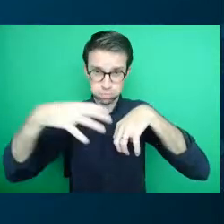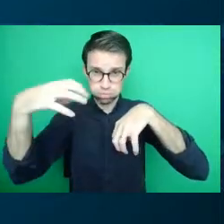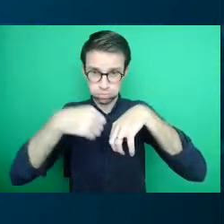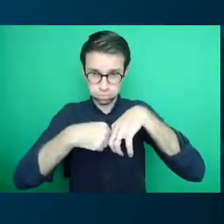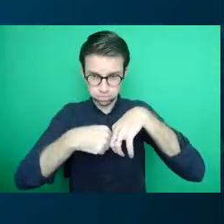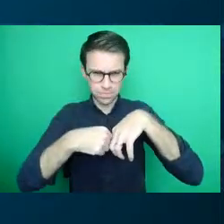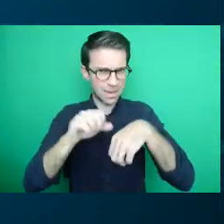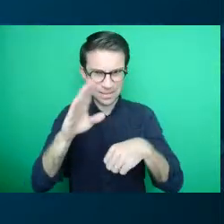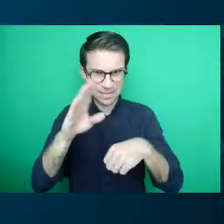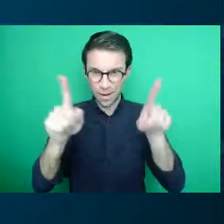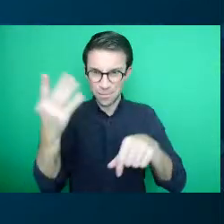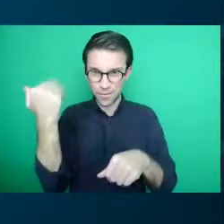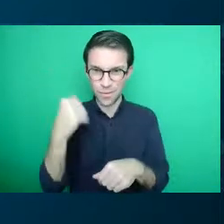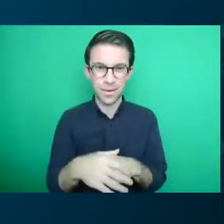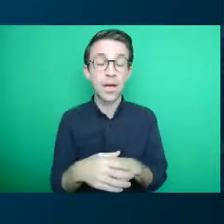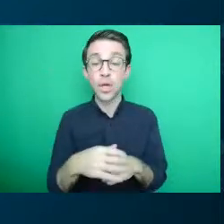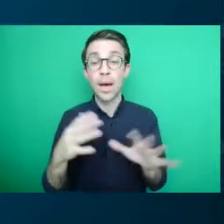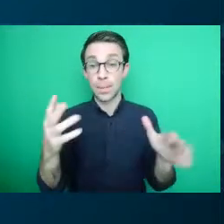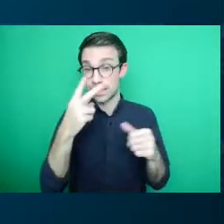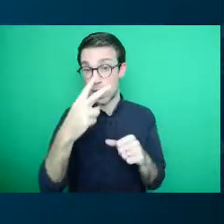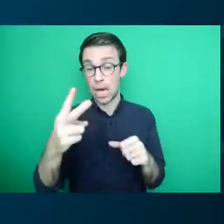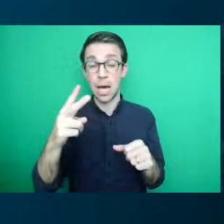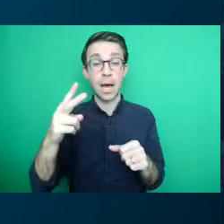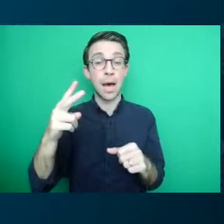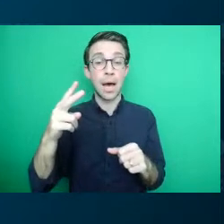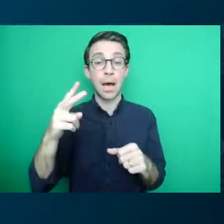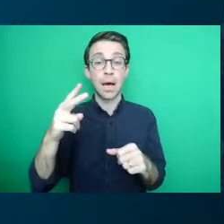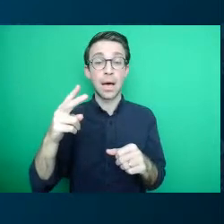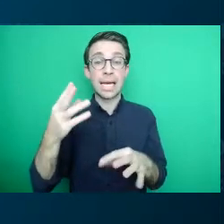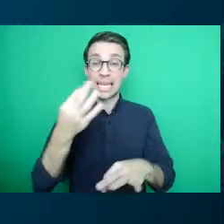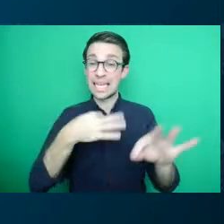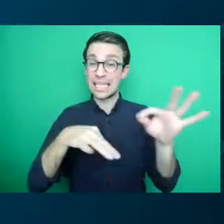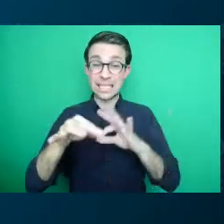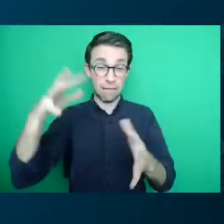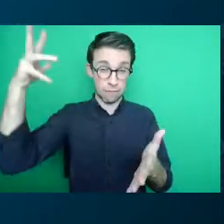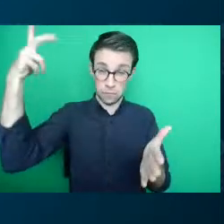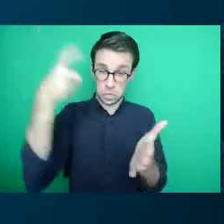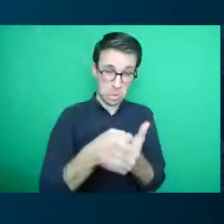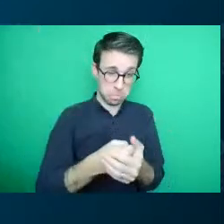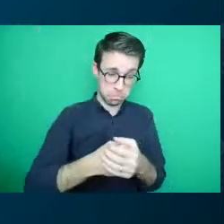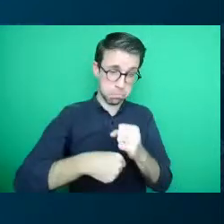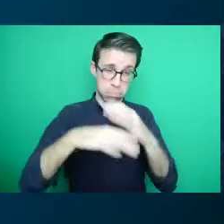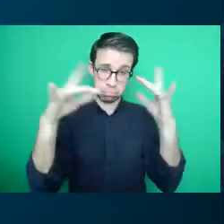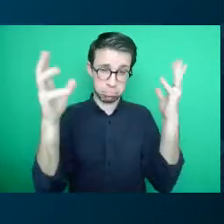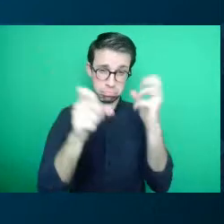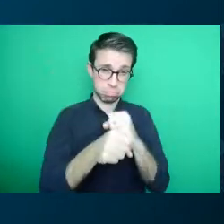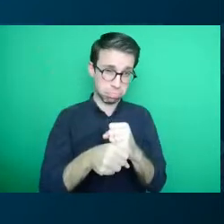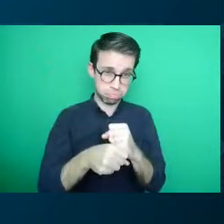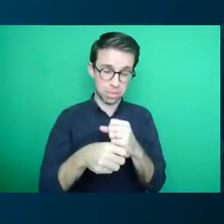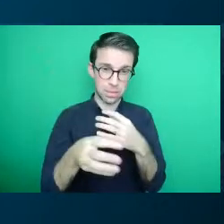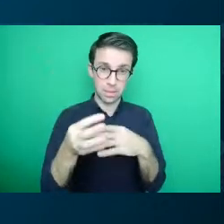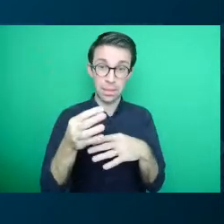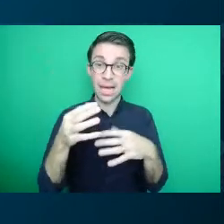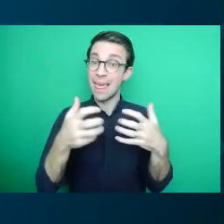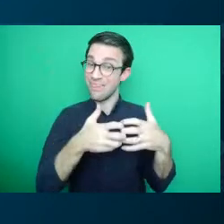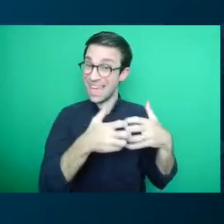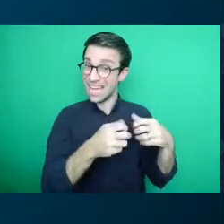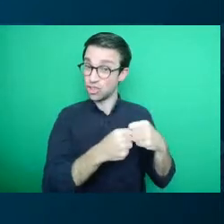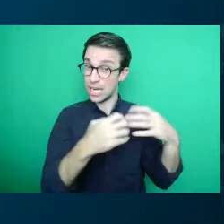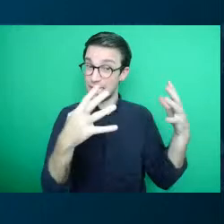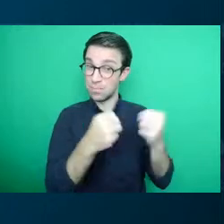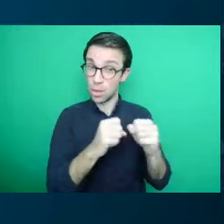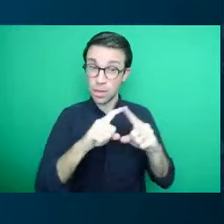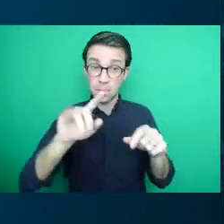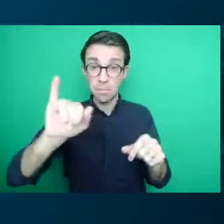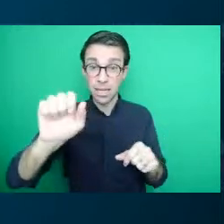We saw that the parachute saved Jeb. Instead of crashing super fast into the launch pad and exploding, the engine exploded, but Jeb was